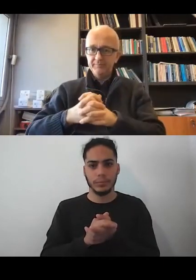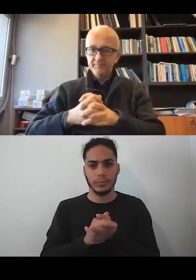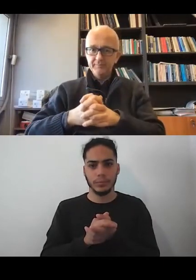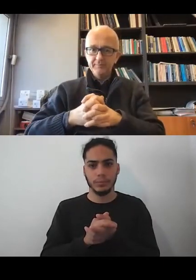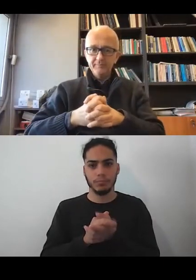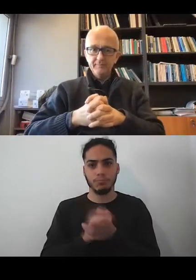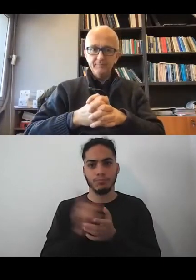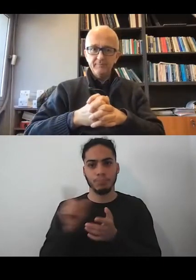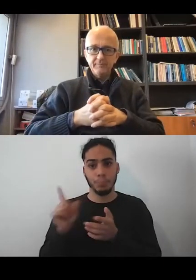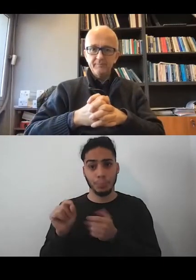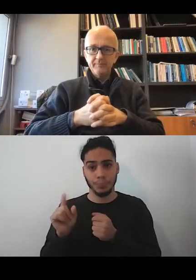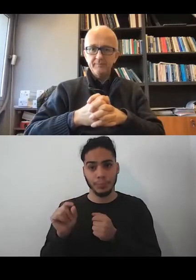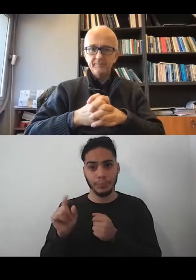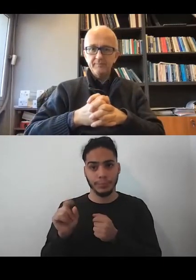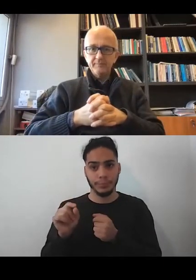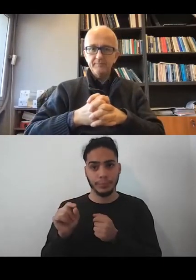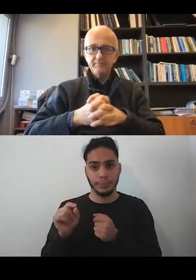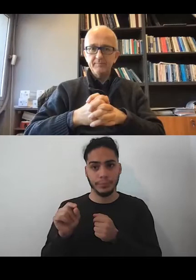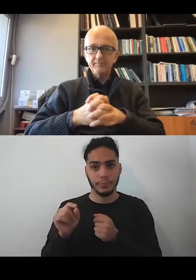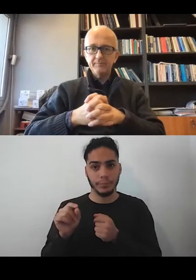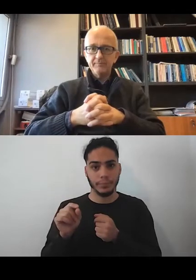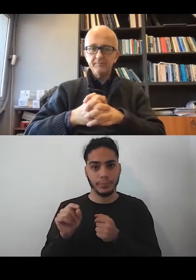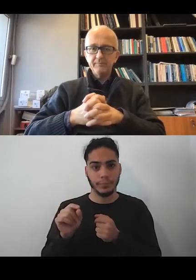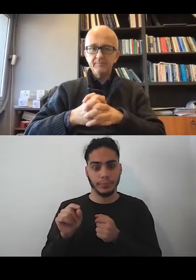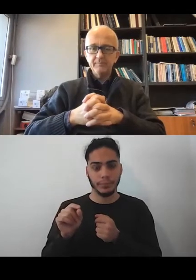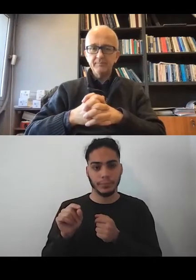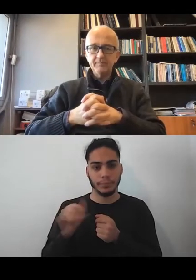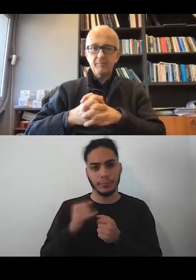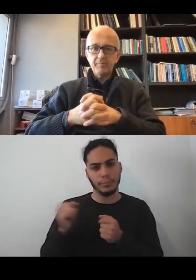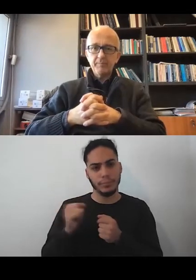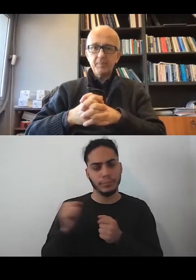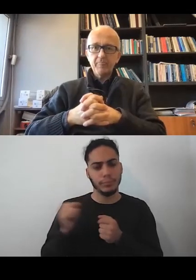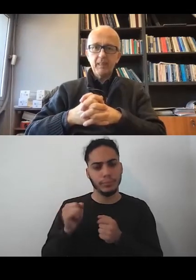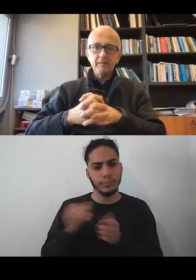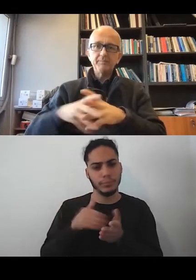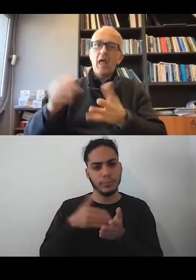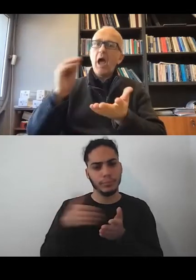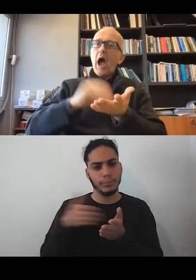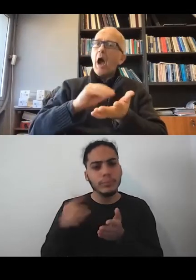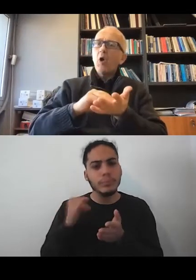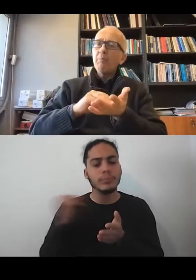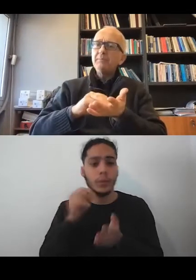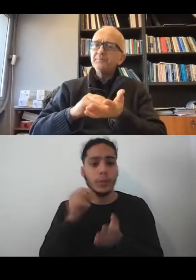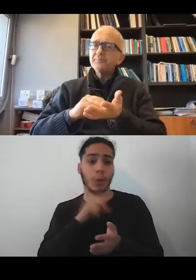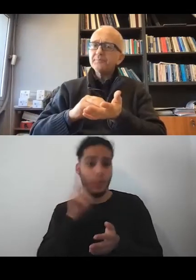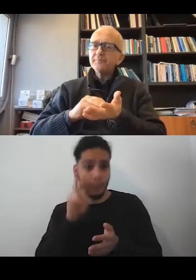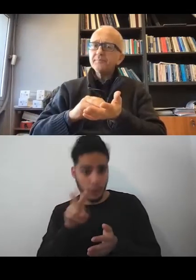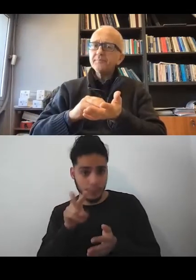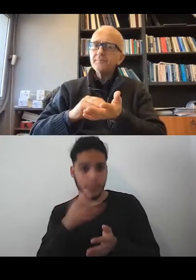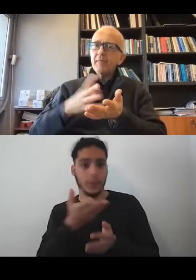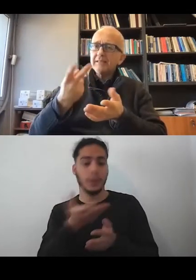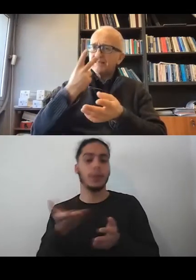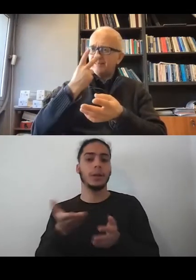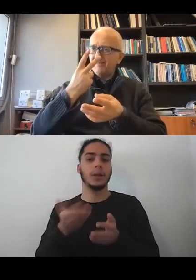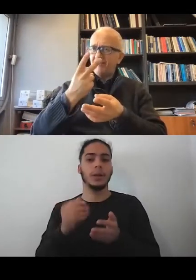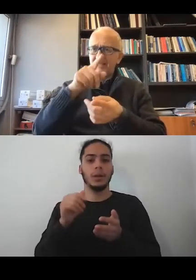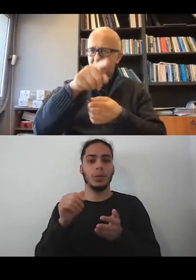Also, on the next slide, you can see that the